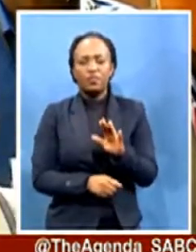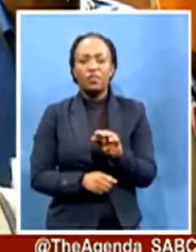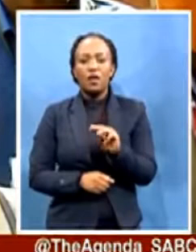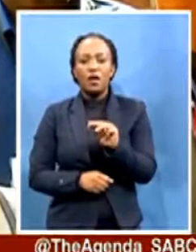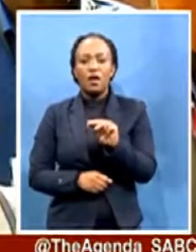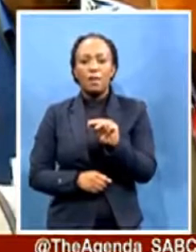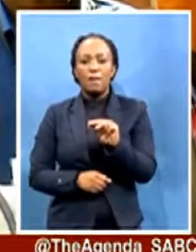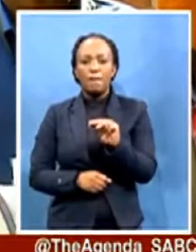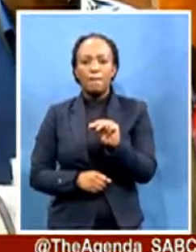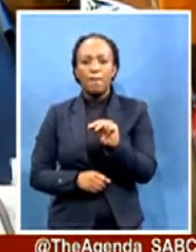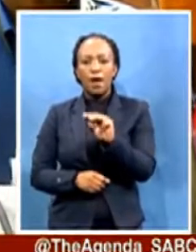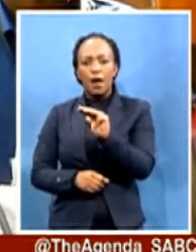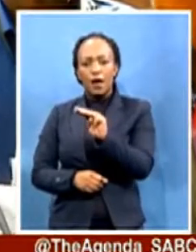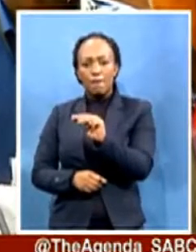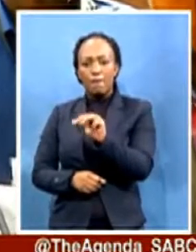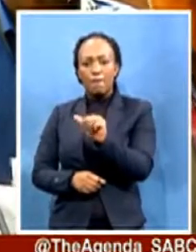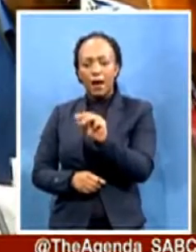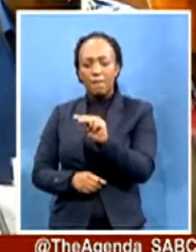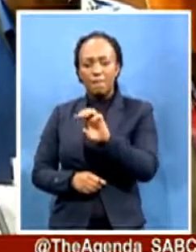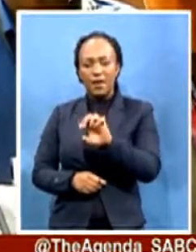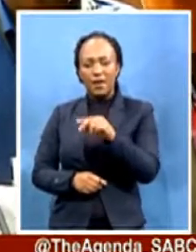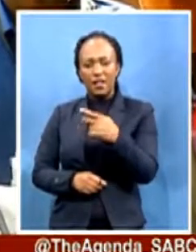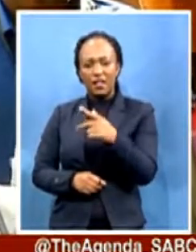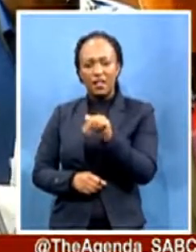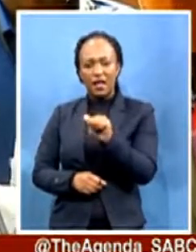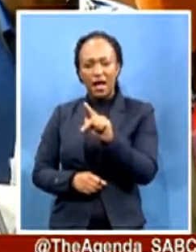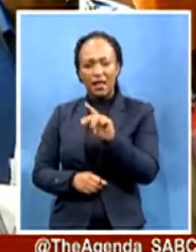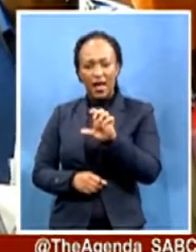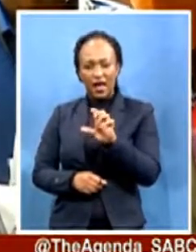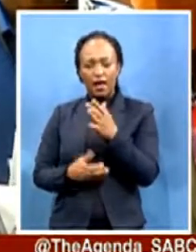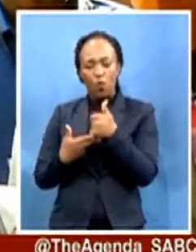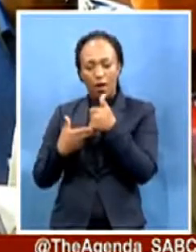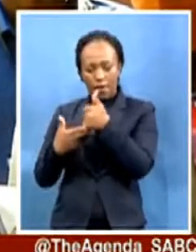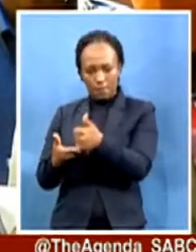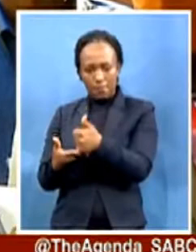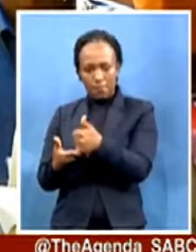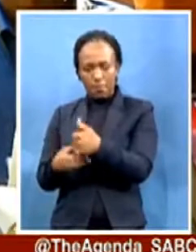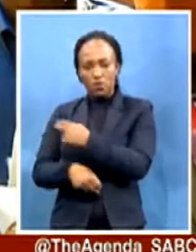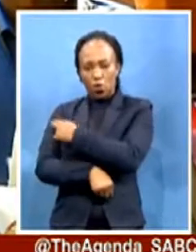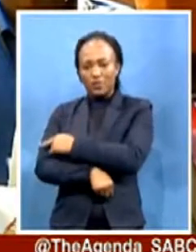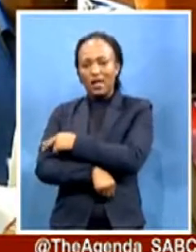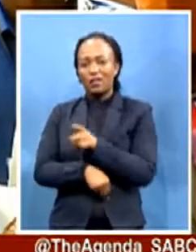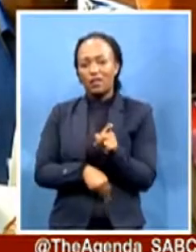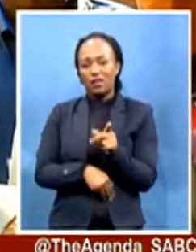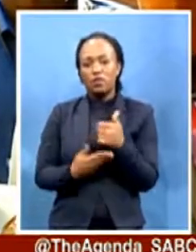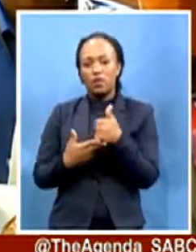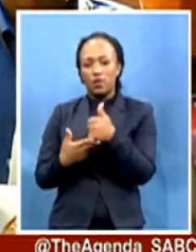yes, that Mametlake is assisting. We do want to thank Mametlake as a